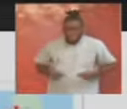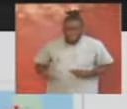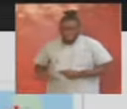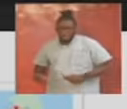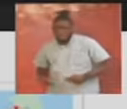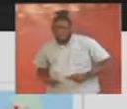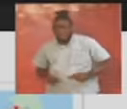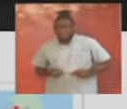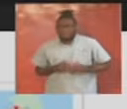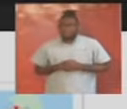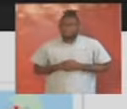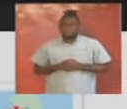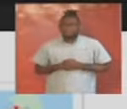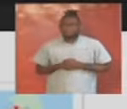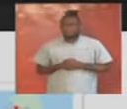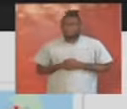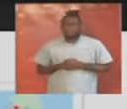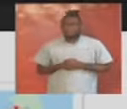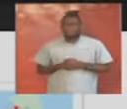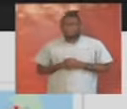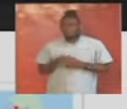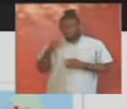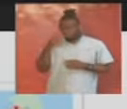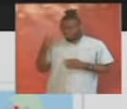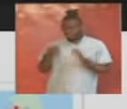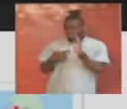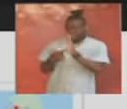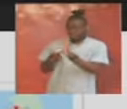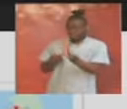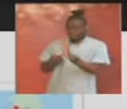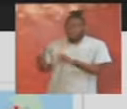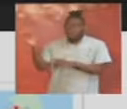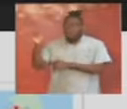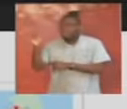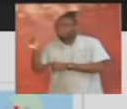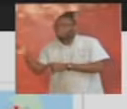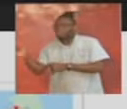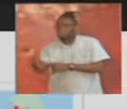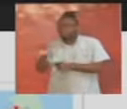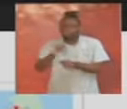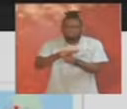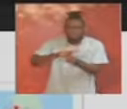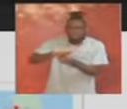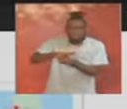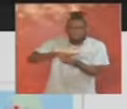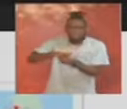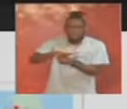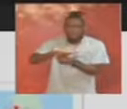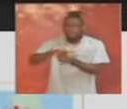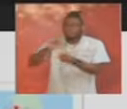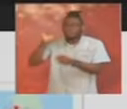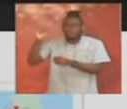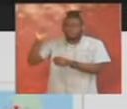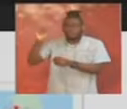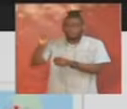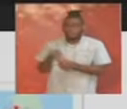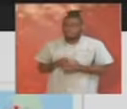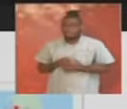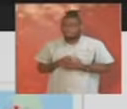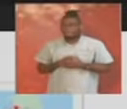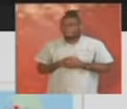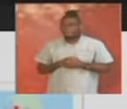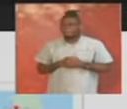So this slide shows the geographic distribution of our confirmed cases throughout the island. The